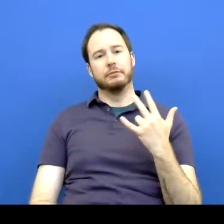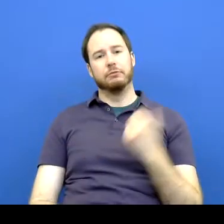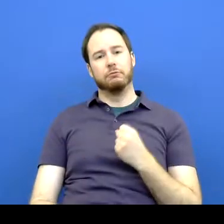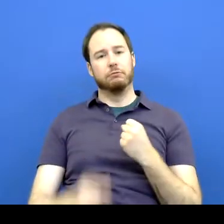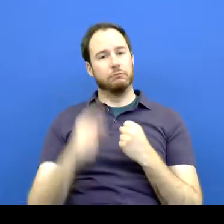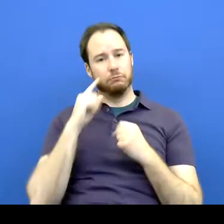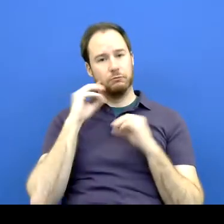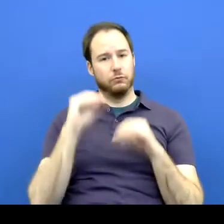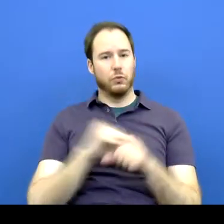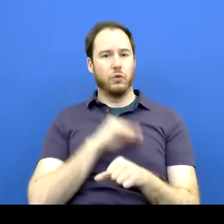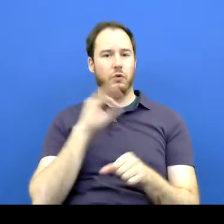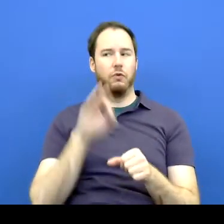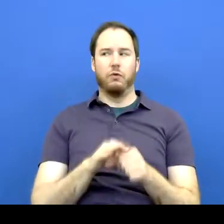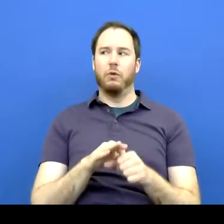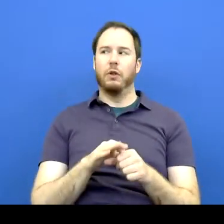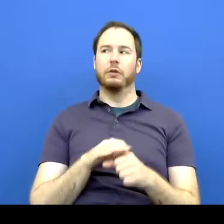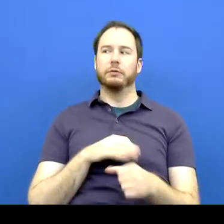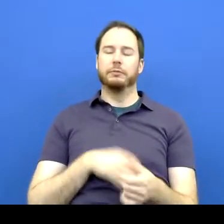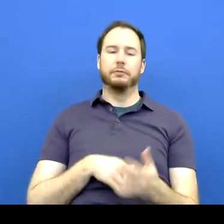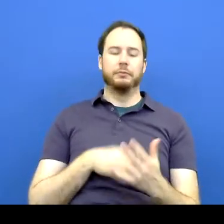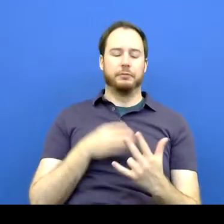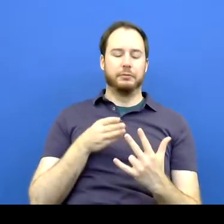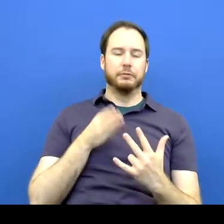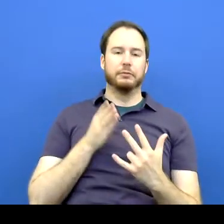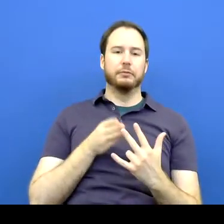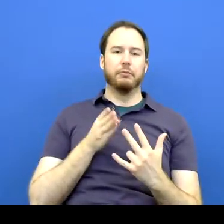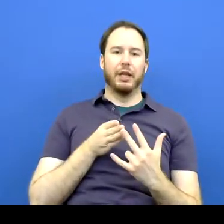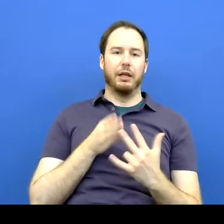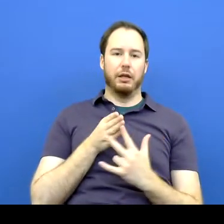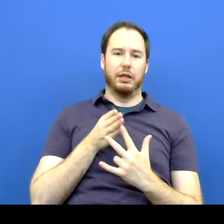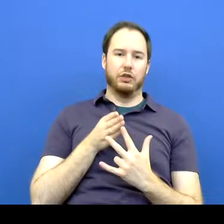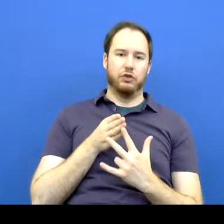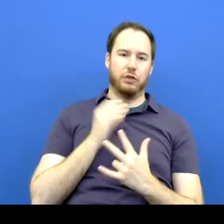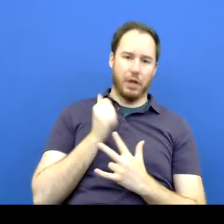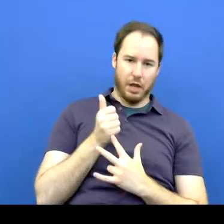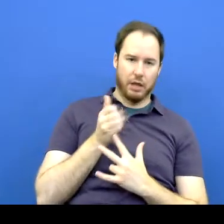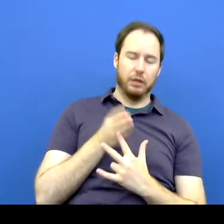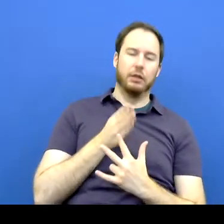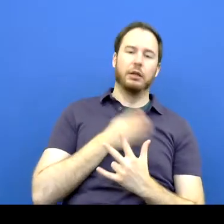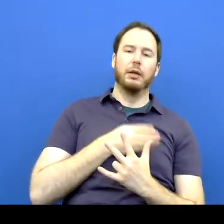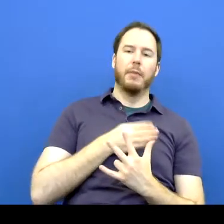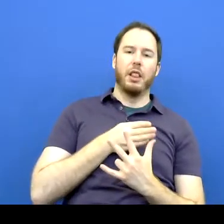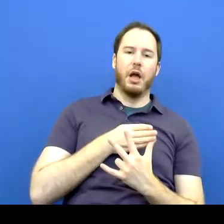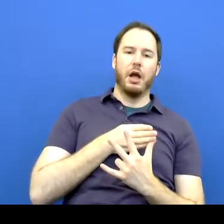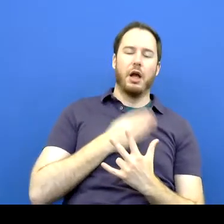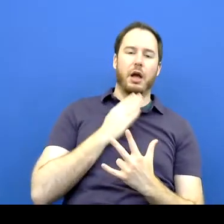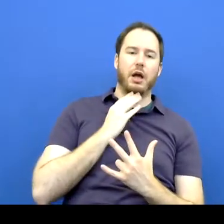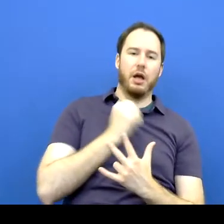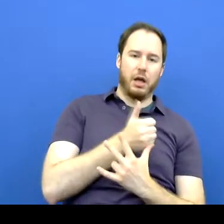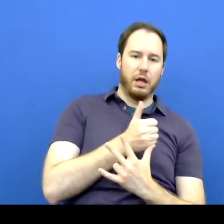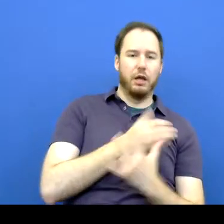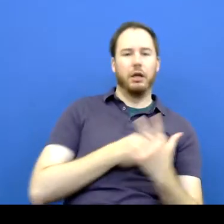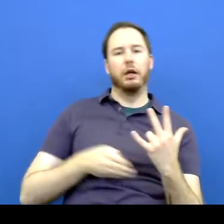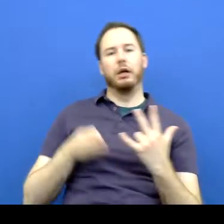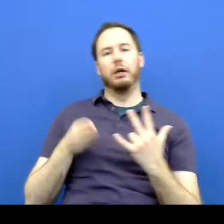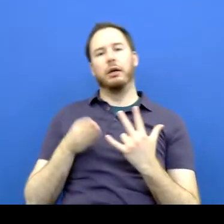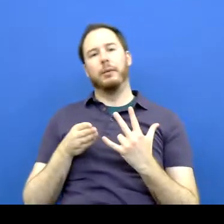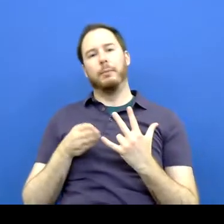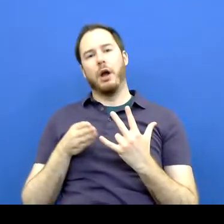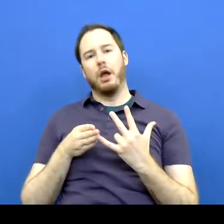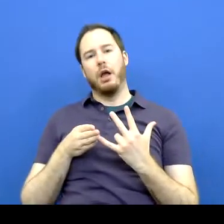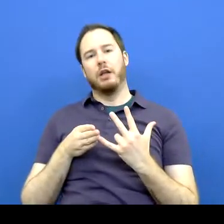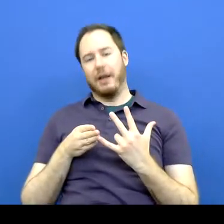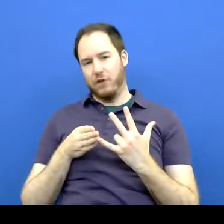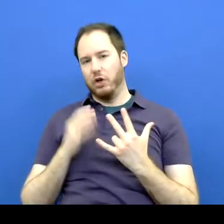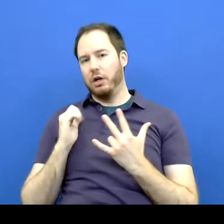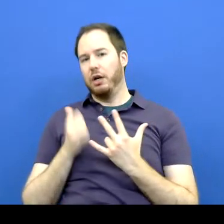Hearing and seeing none, please call the roll. Councilmember Page, Aye. Councilmember Belanca, Aye. Councilmember